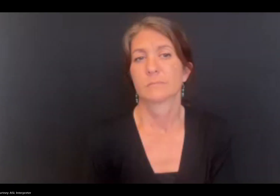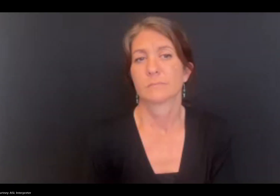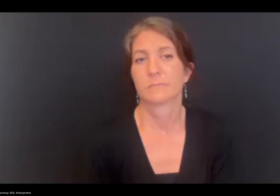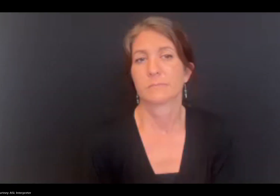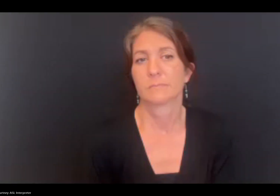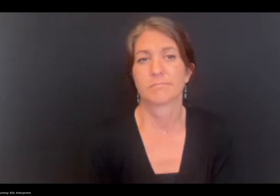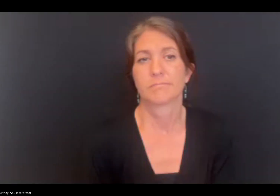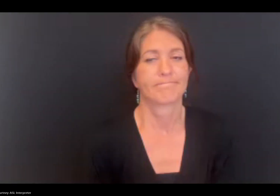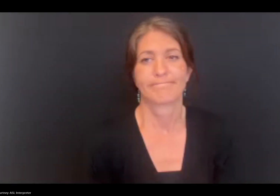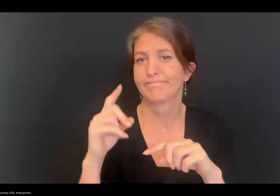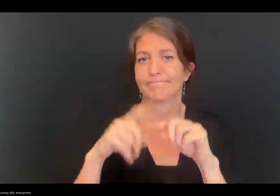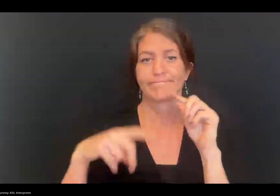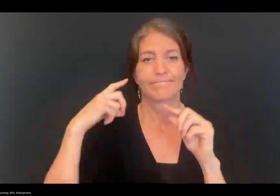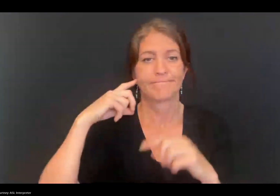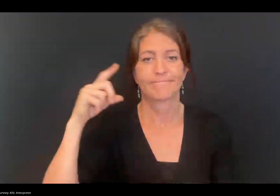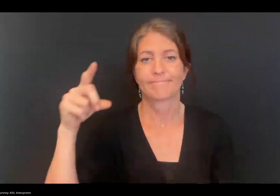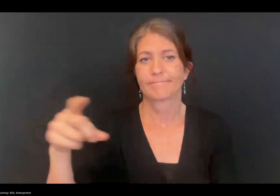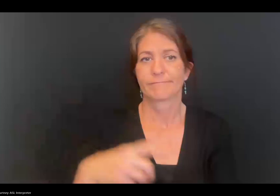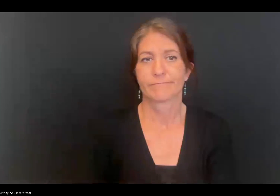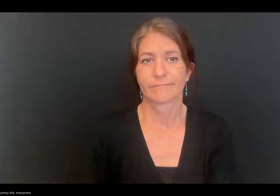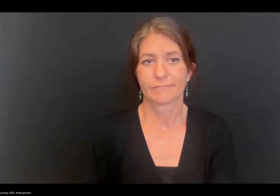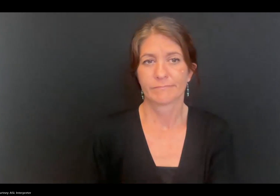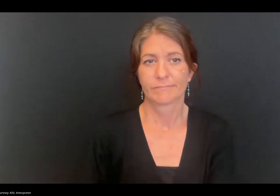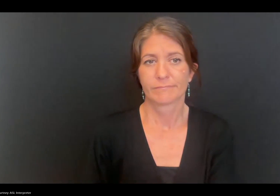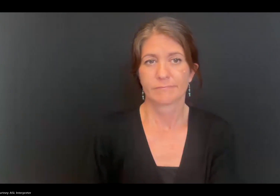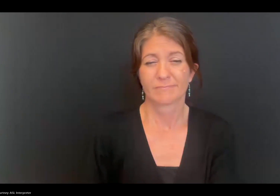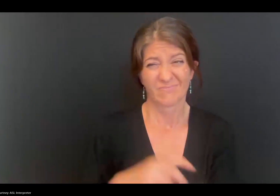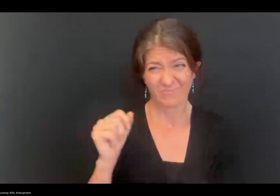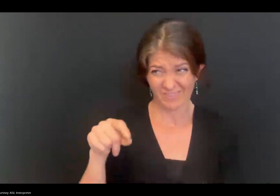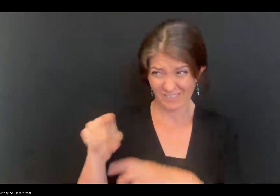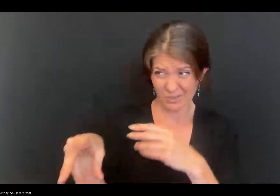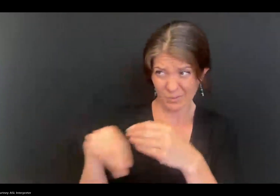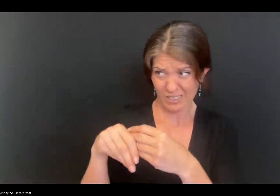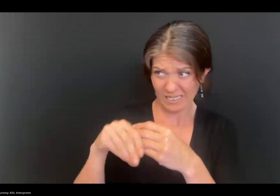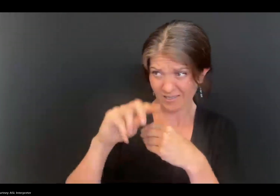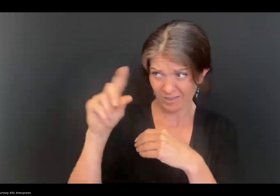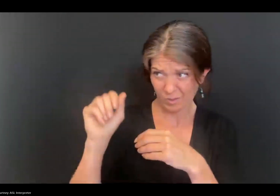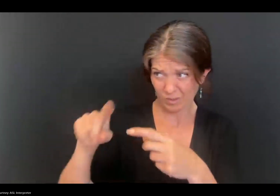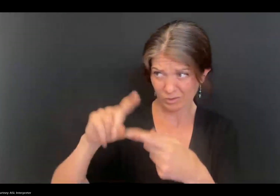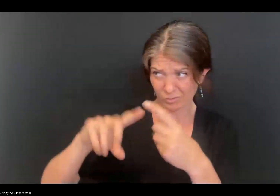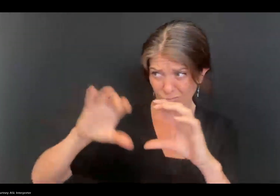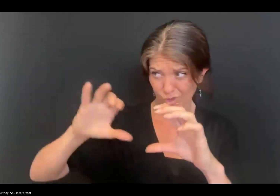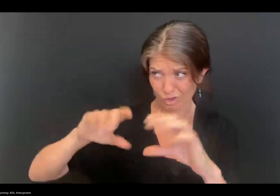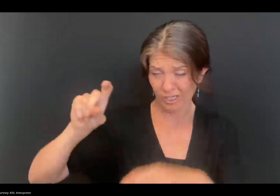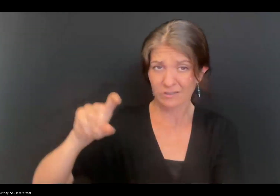I can't hear you. Is it possible for you to put your question in the chat and we can get to it?